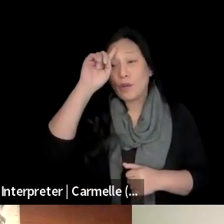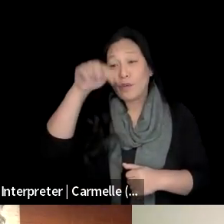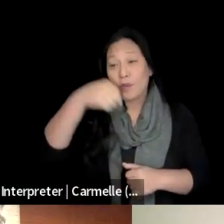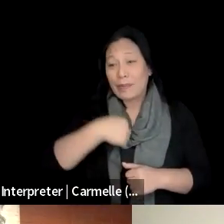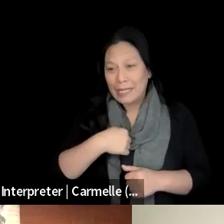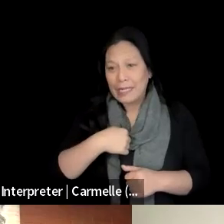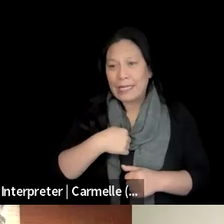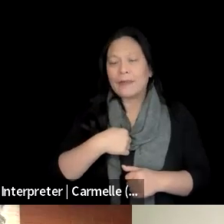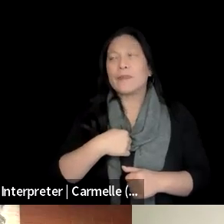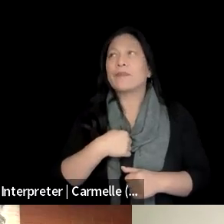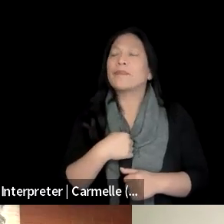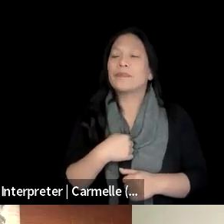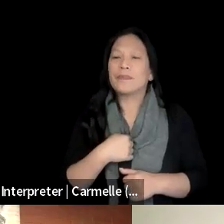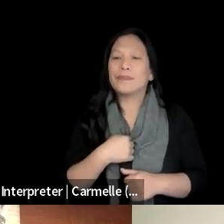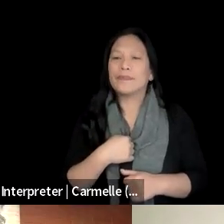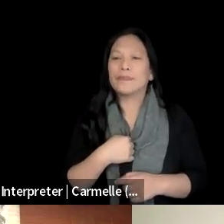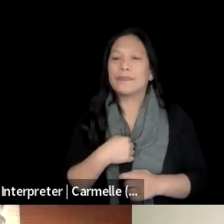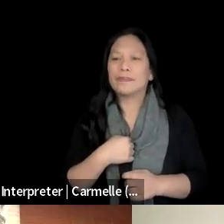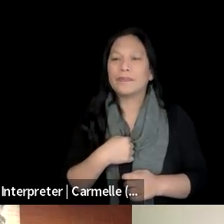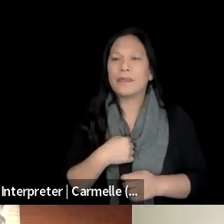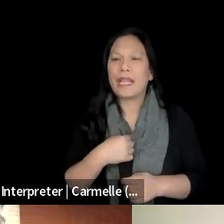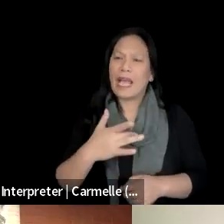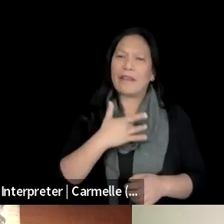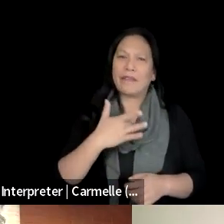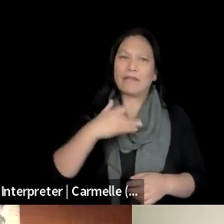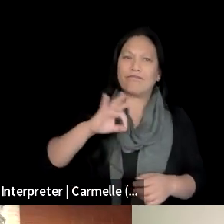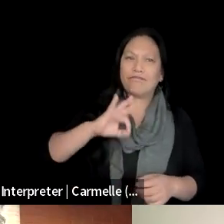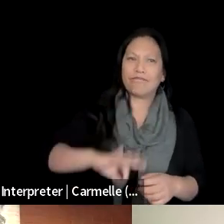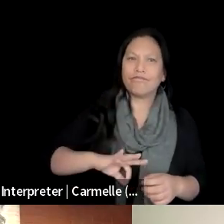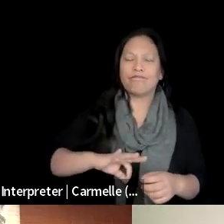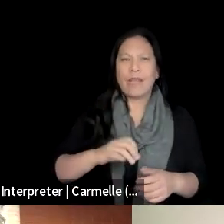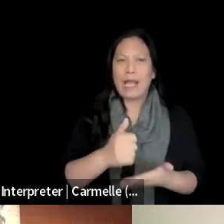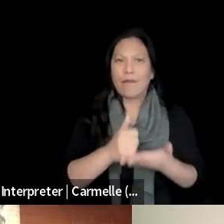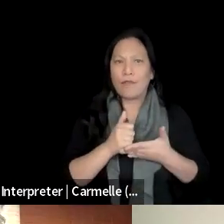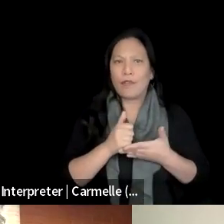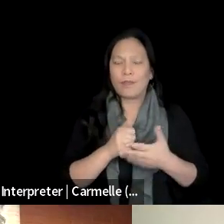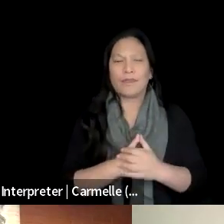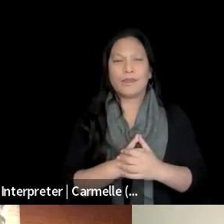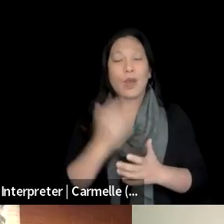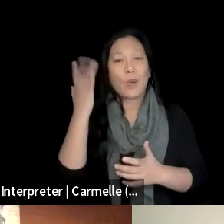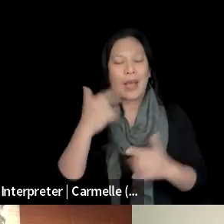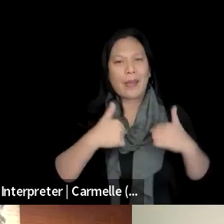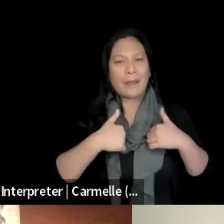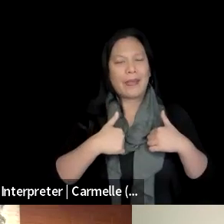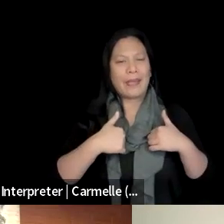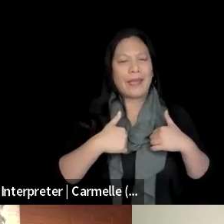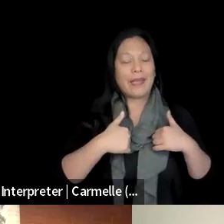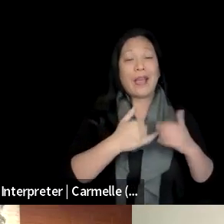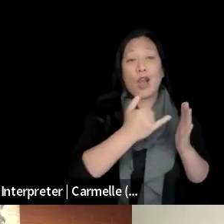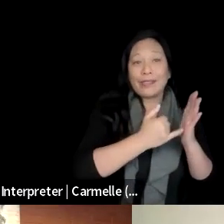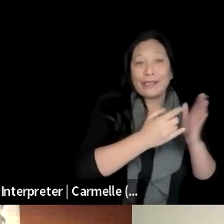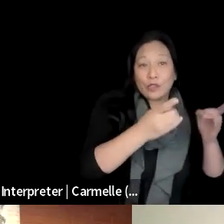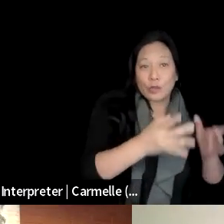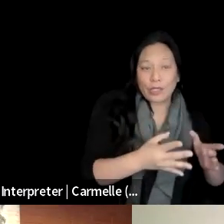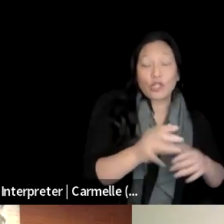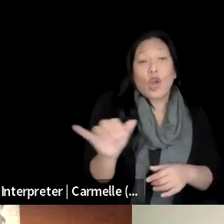them really helpful because I often enter the room as both the director and the artistic director, and sort